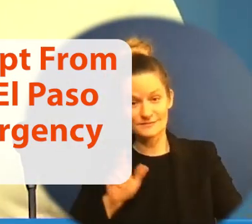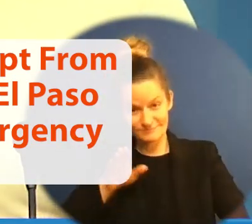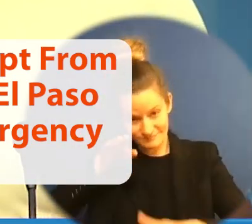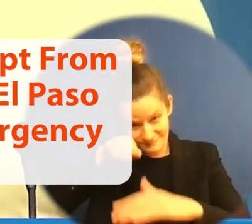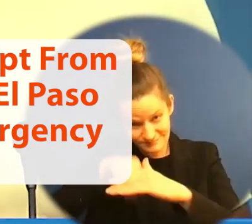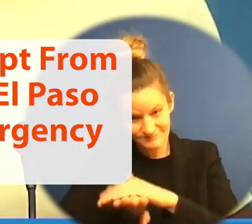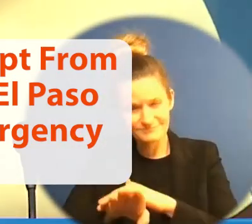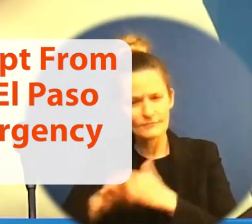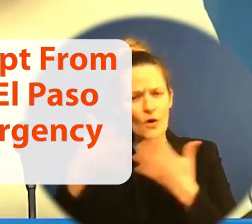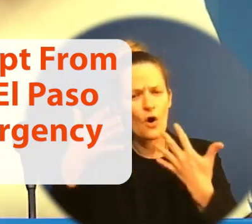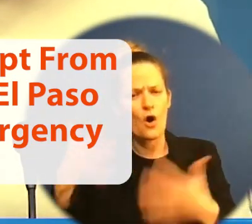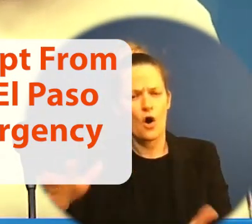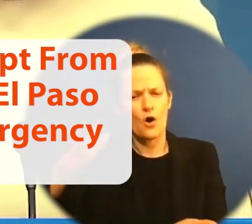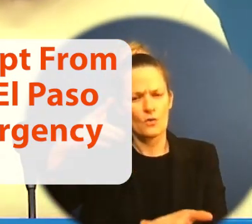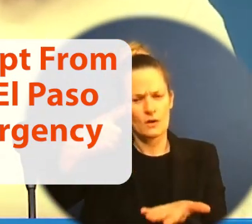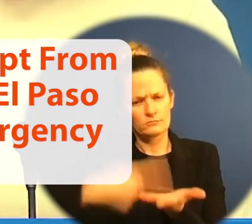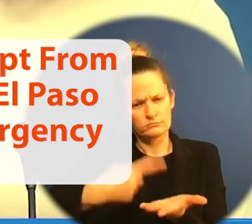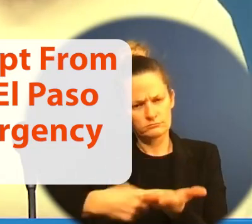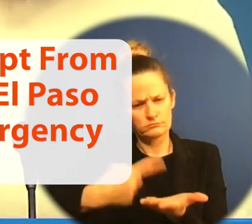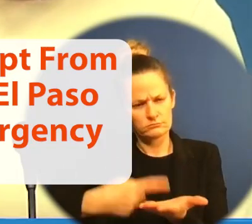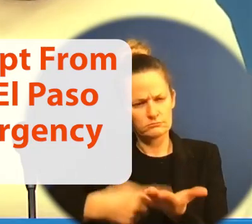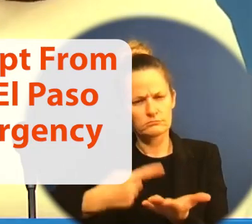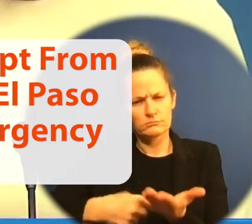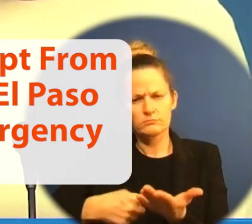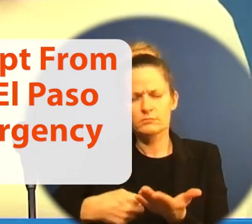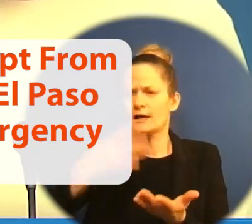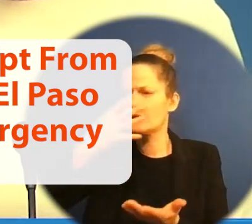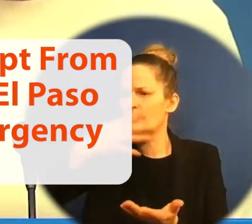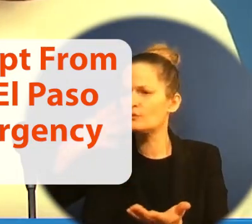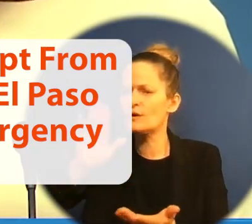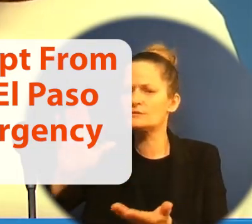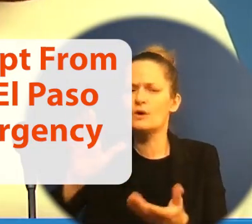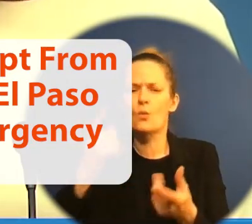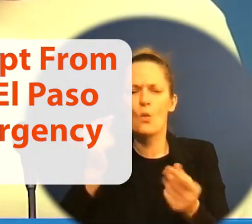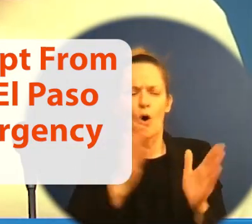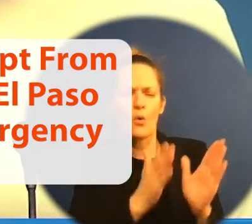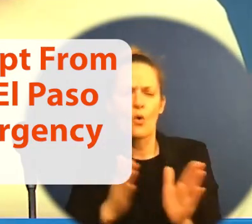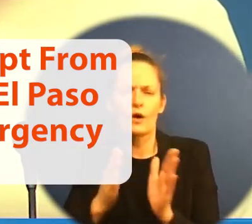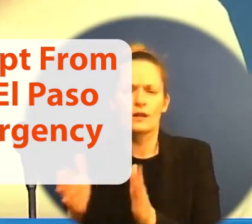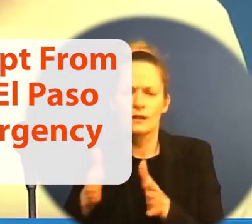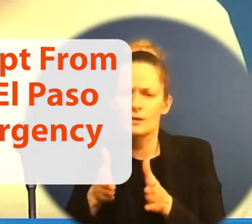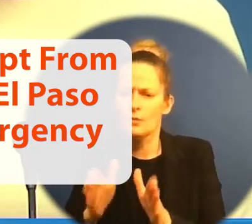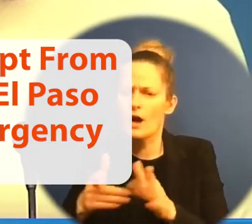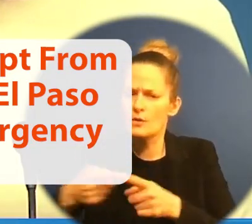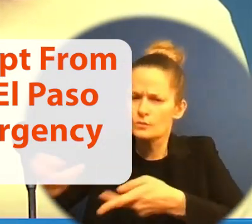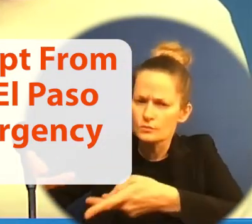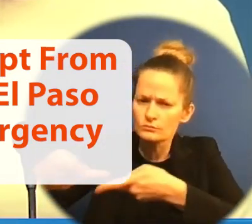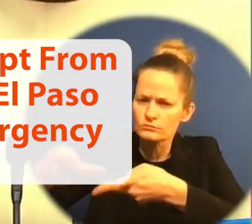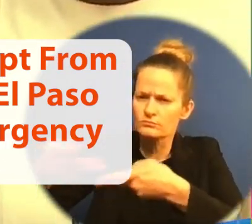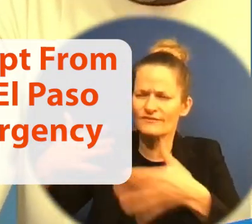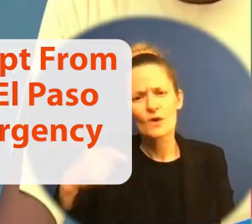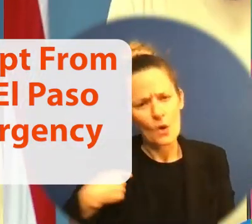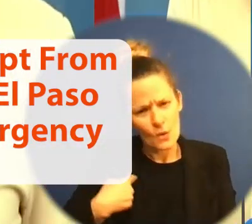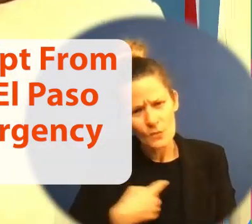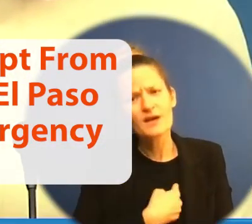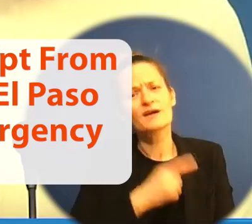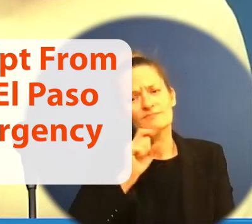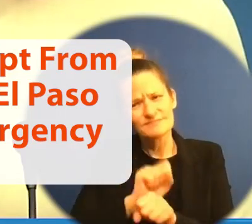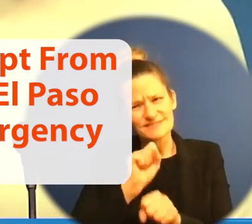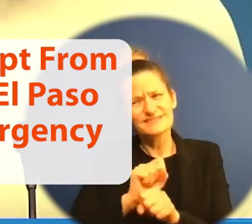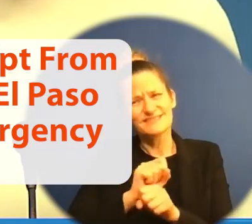expanding legal pathways for orderly migration. We are in constant communication with the mayor of El Paso.